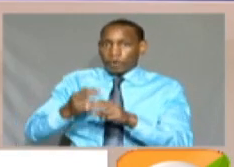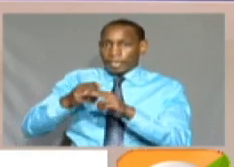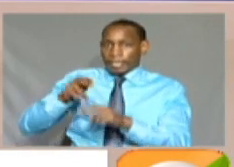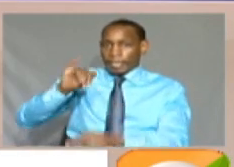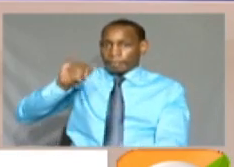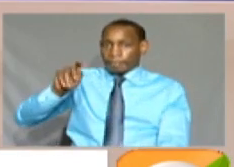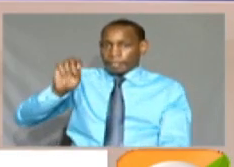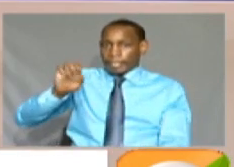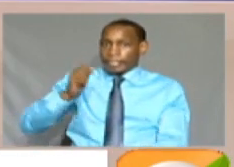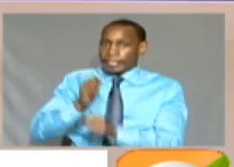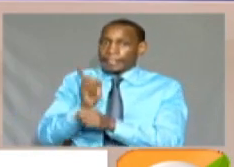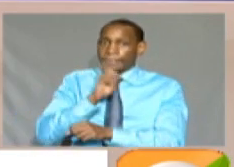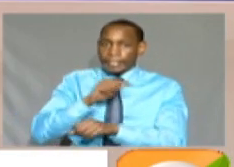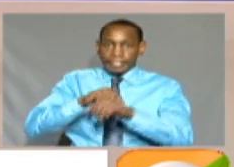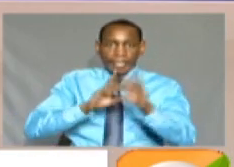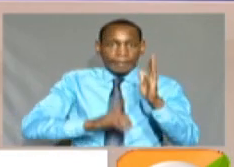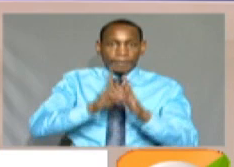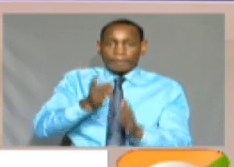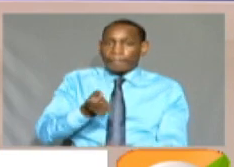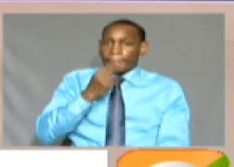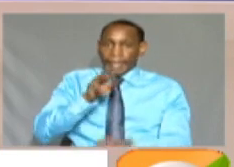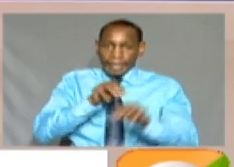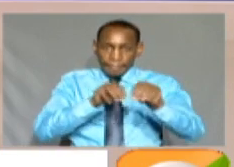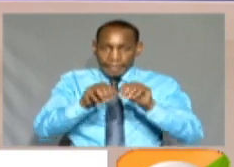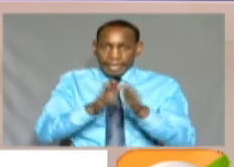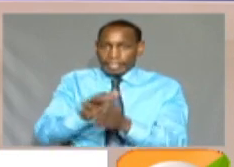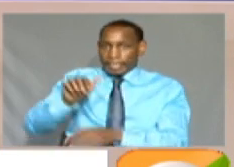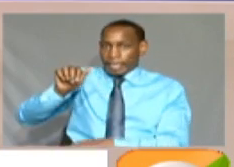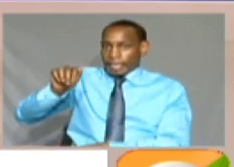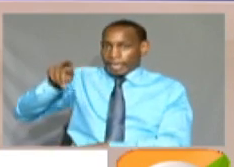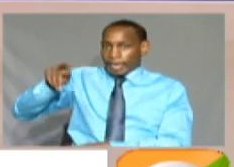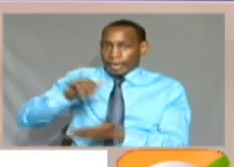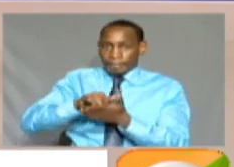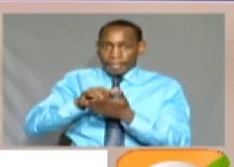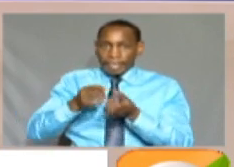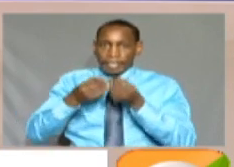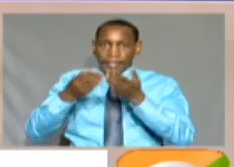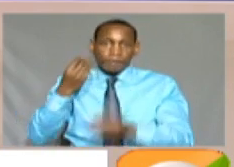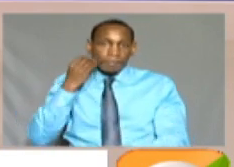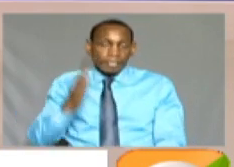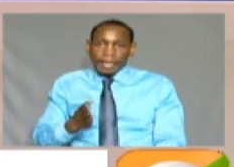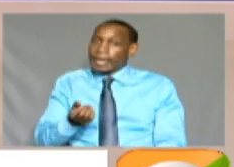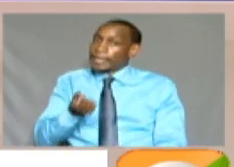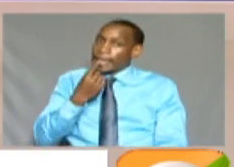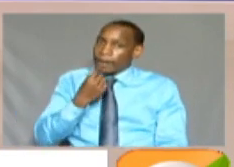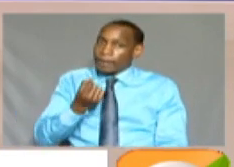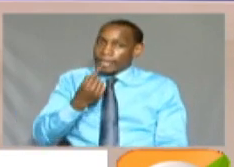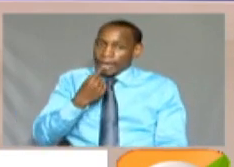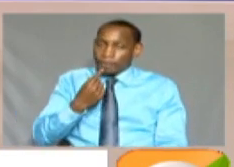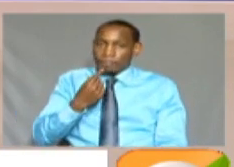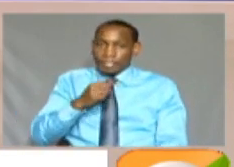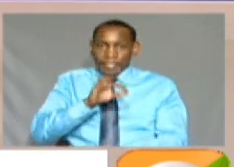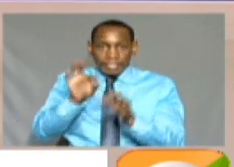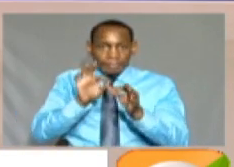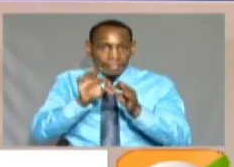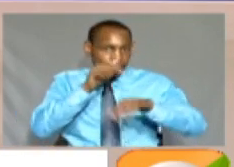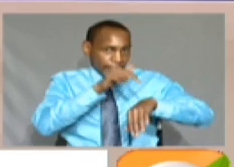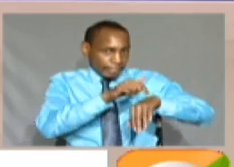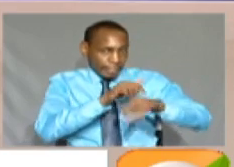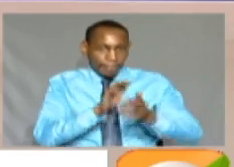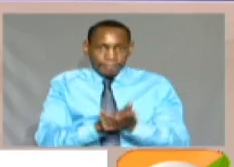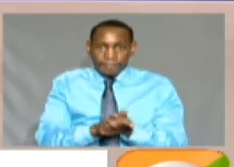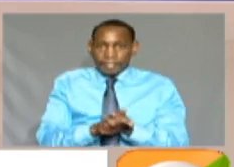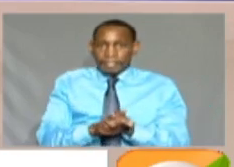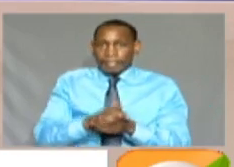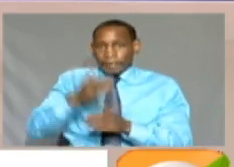Waitara did when she developed MedManager, an app that prompts patients to take their medication at a specified time.